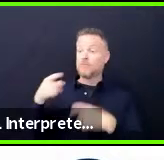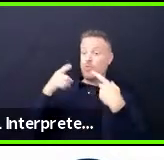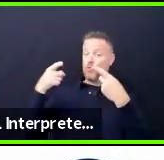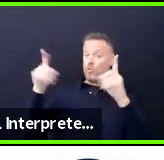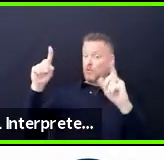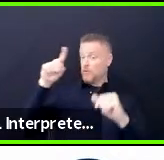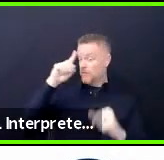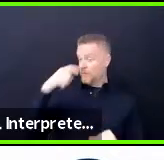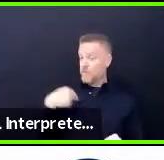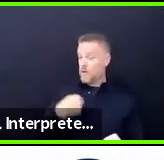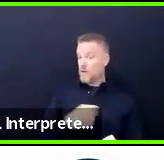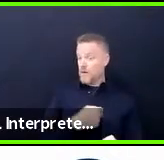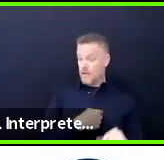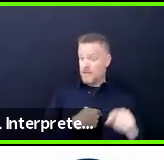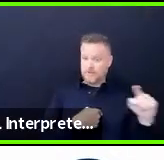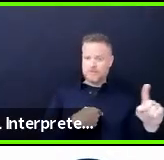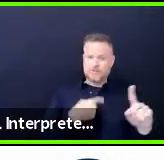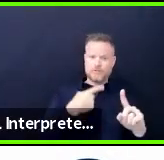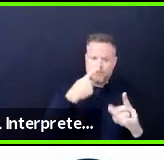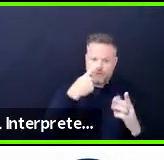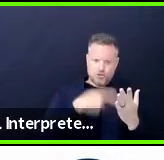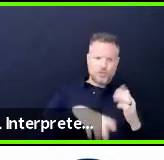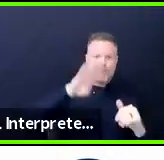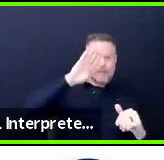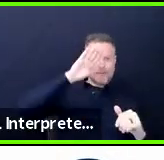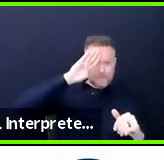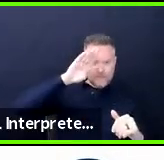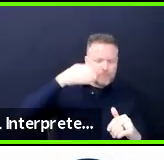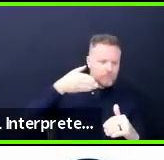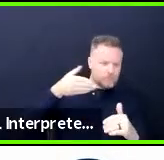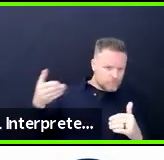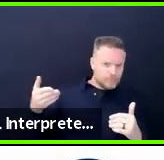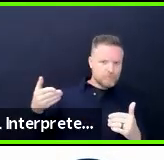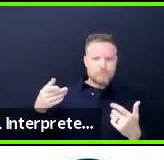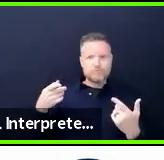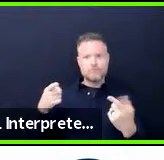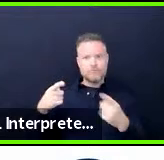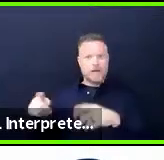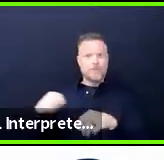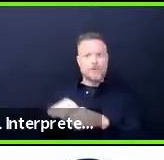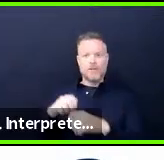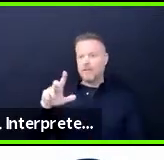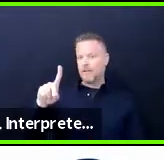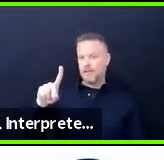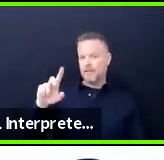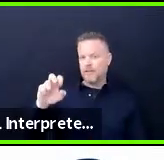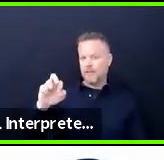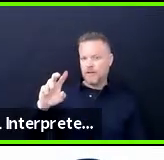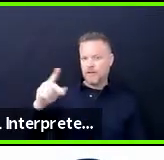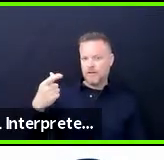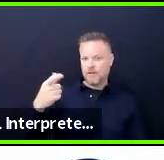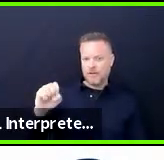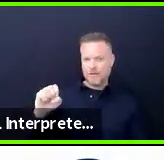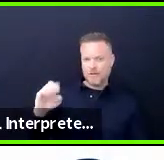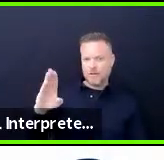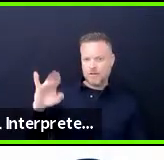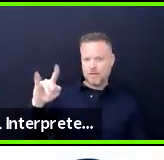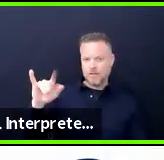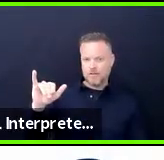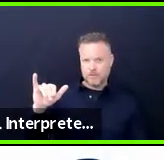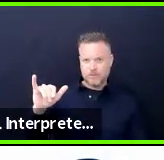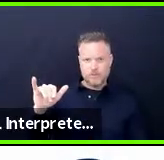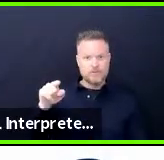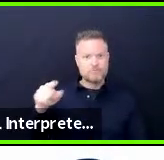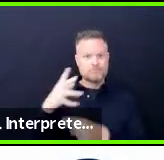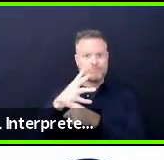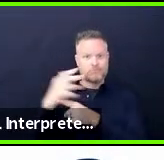during the fevers and so forth in Dodge City, for instance, they had a run on Tylenol